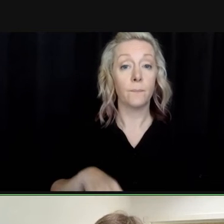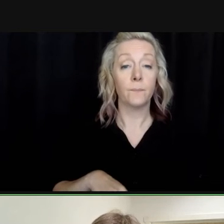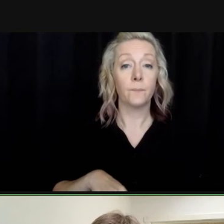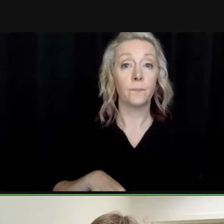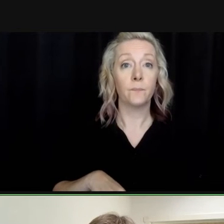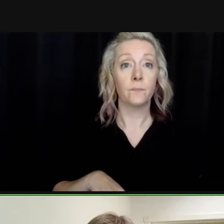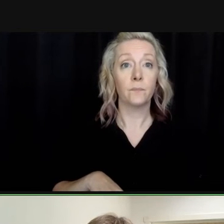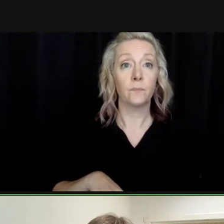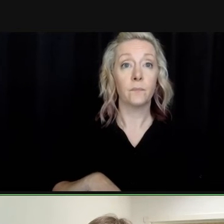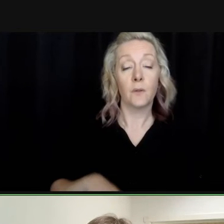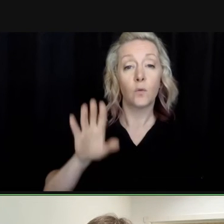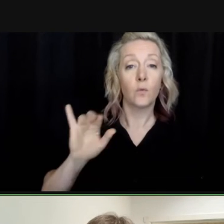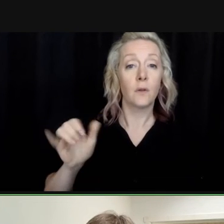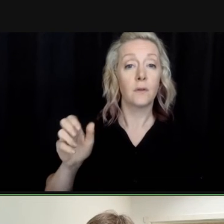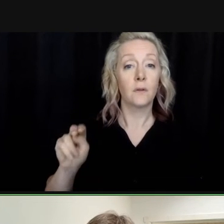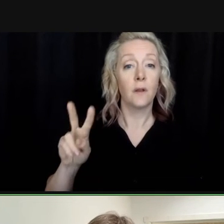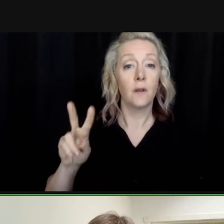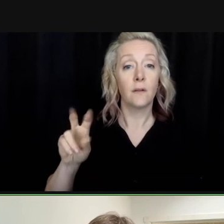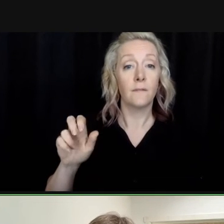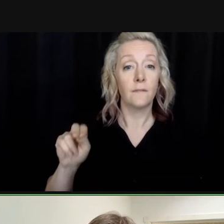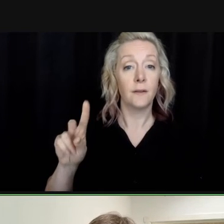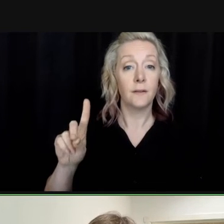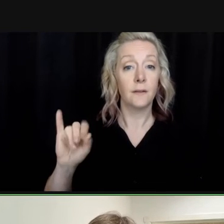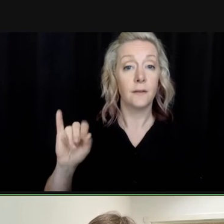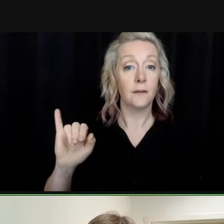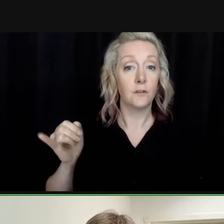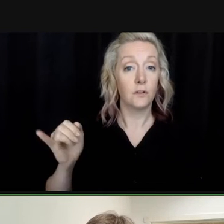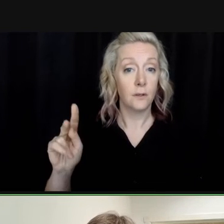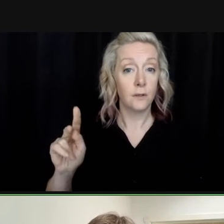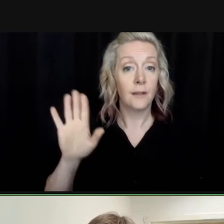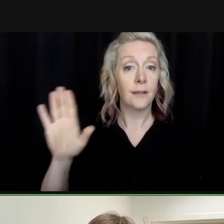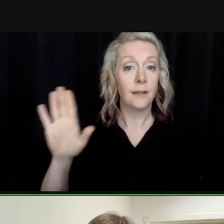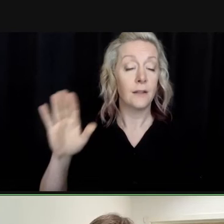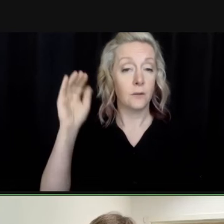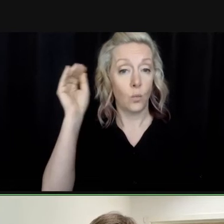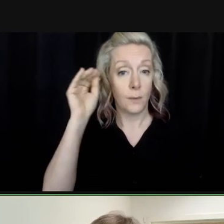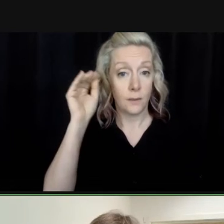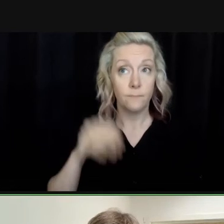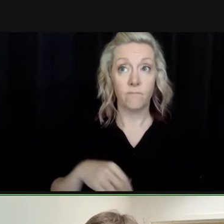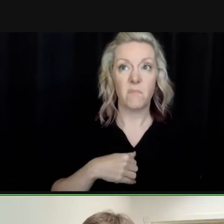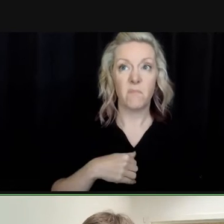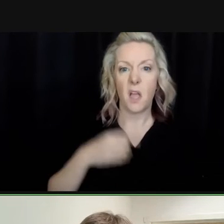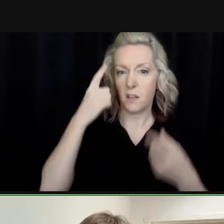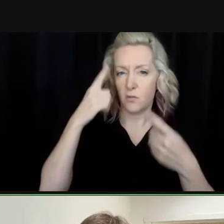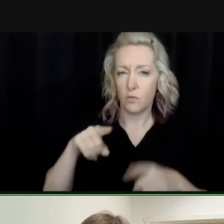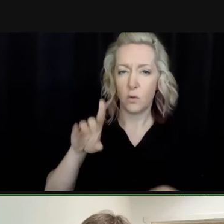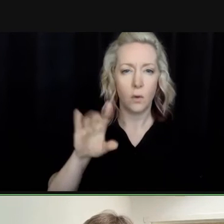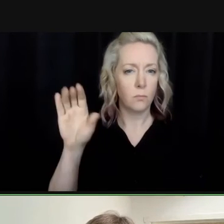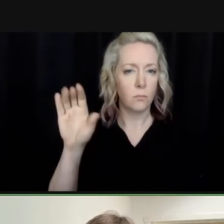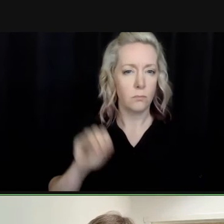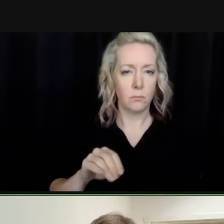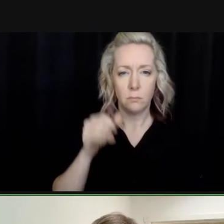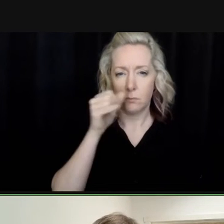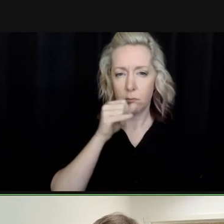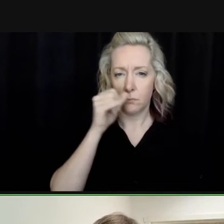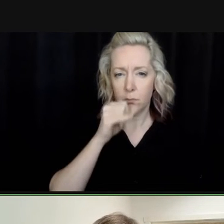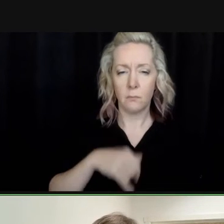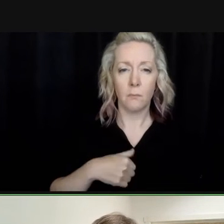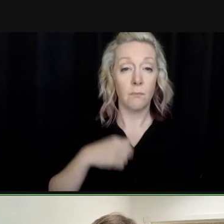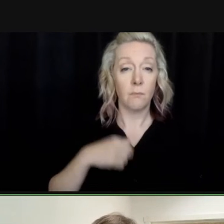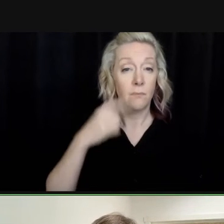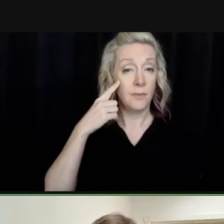Jan van Dyke's perspective and his opinion, but I agree with it completely. I